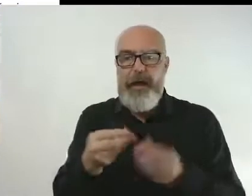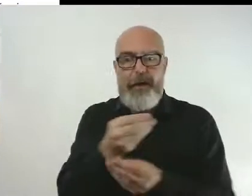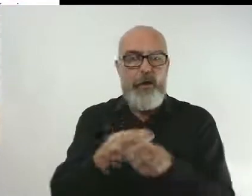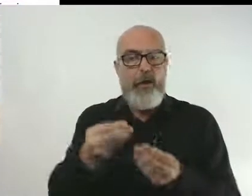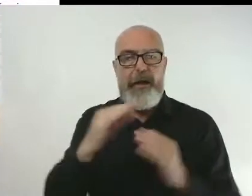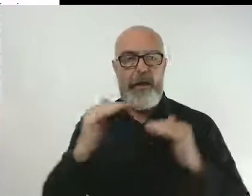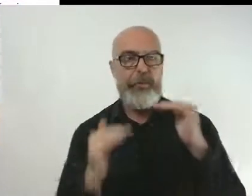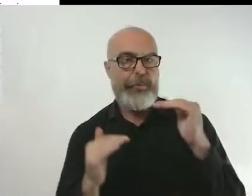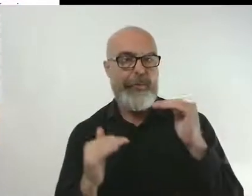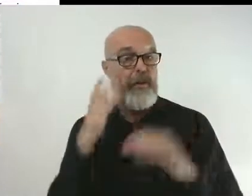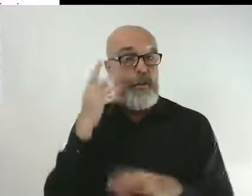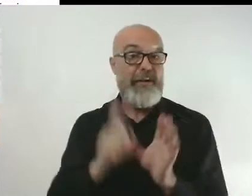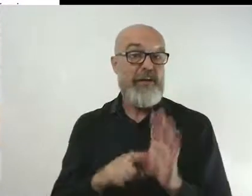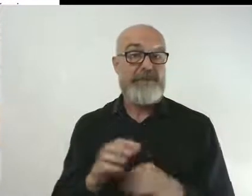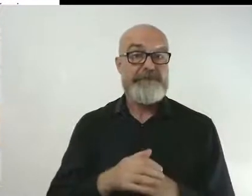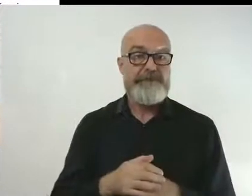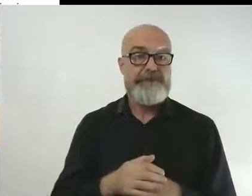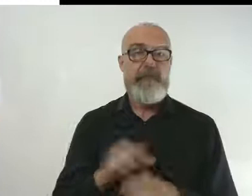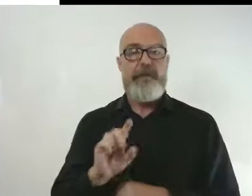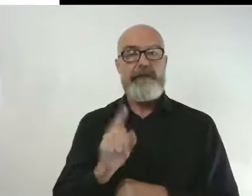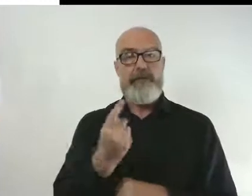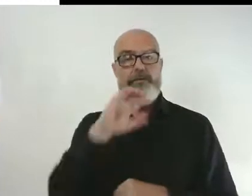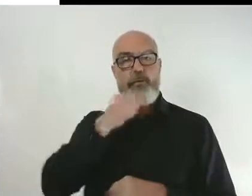inequalities encountered while we are young.